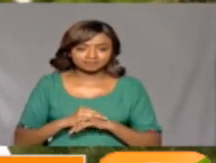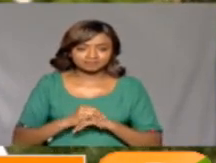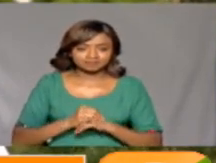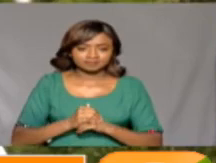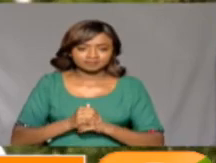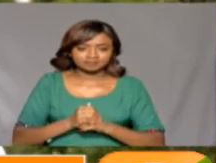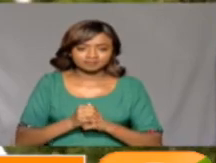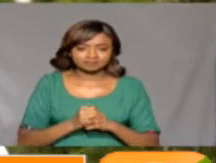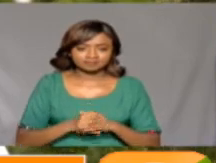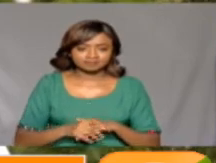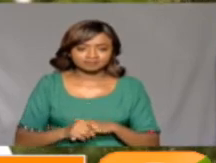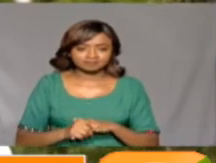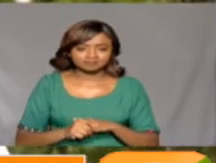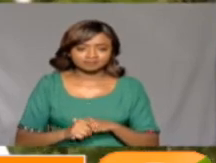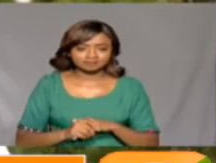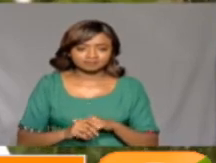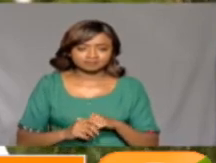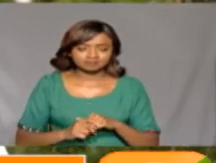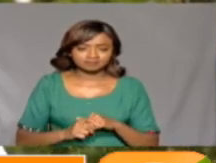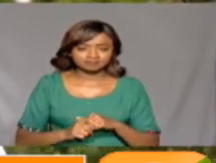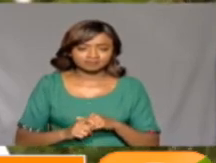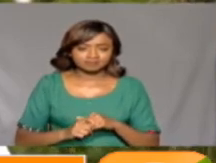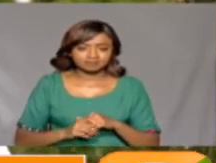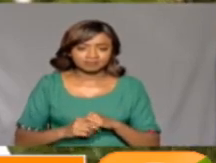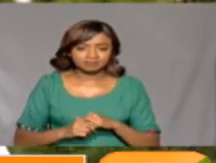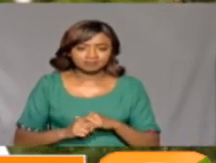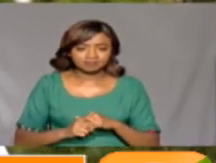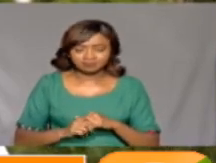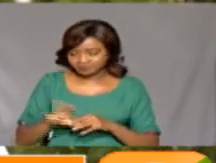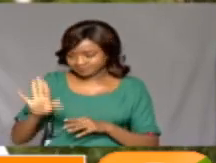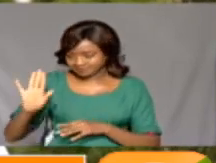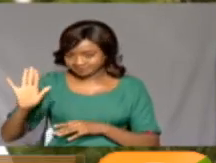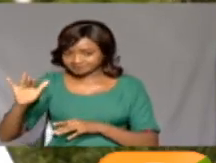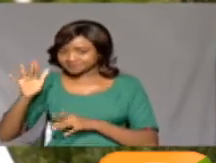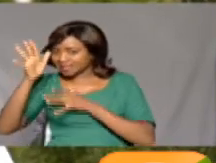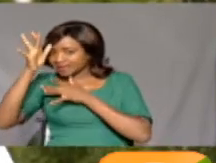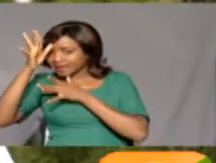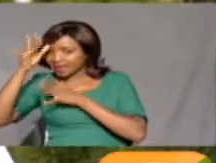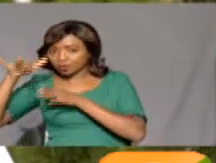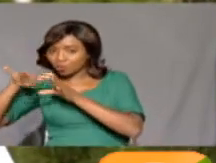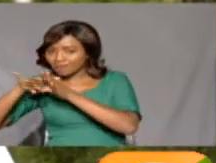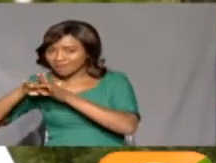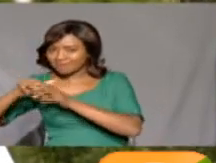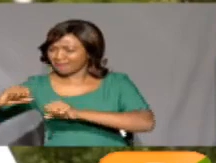bigwigs were uncomfortable with the merger, right?